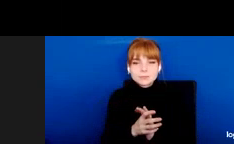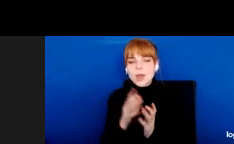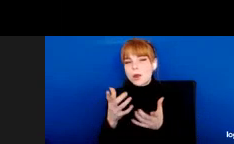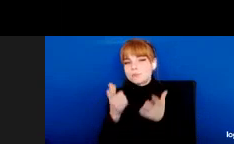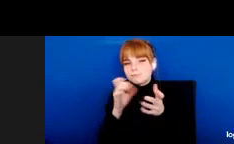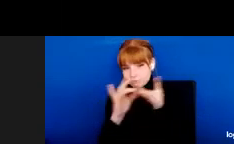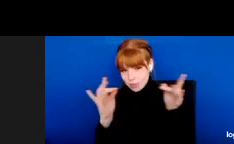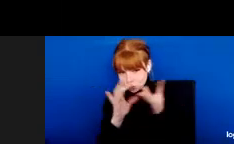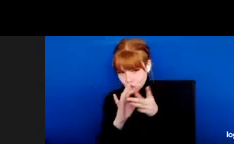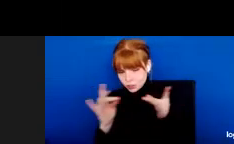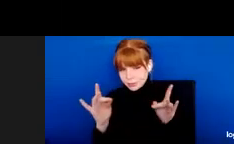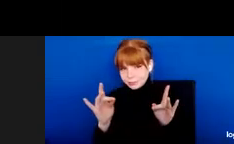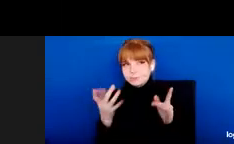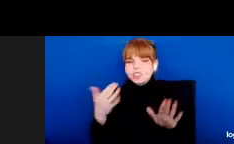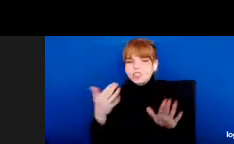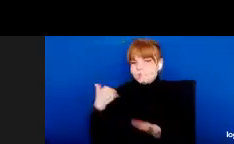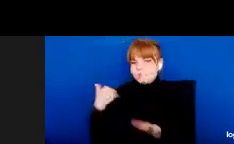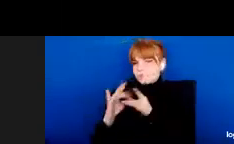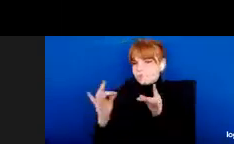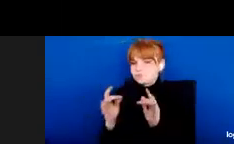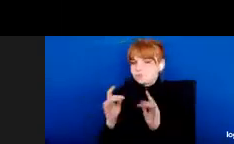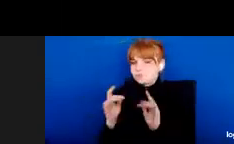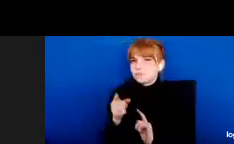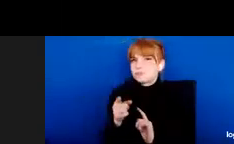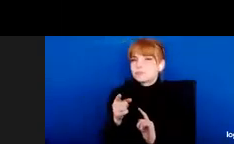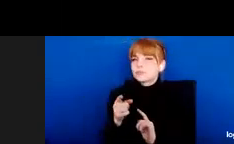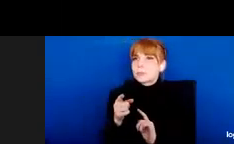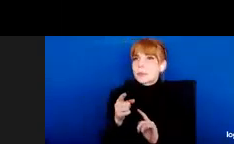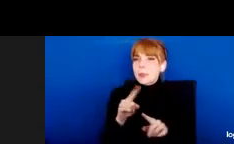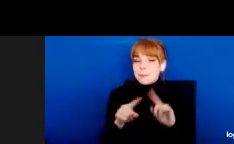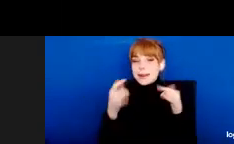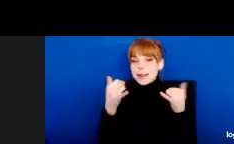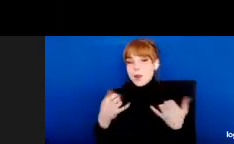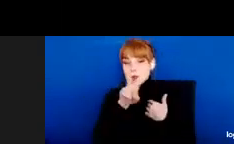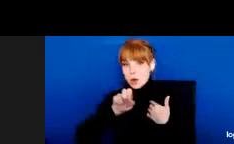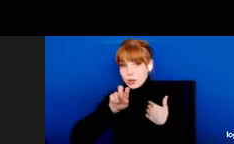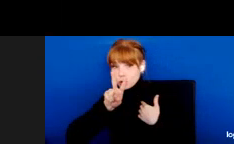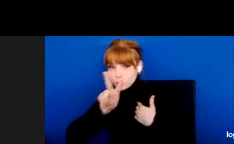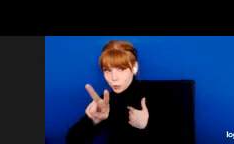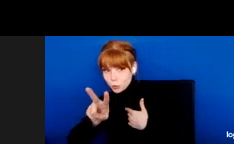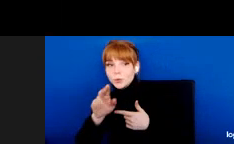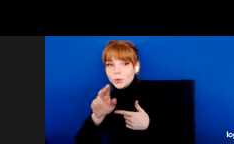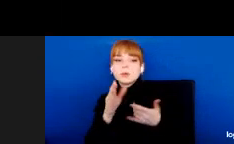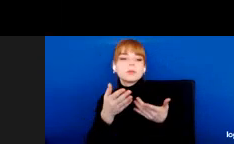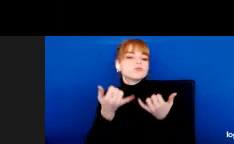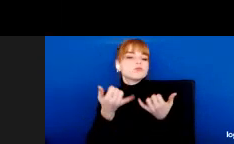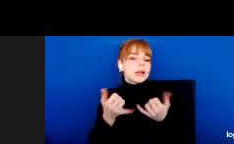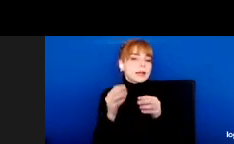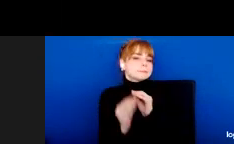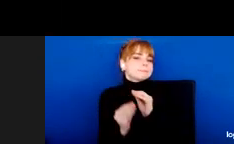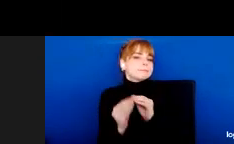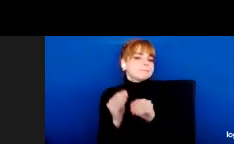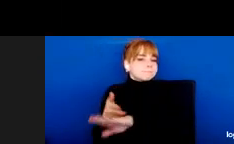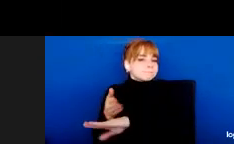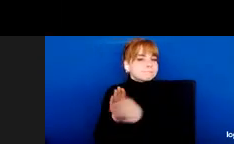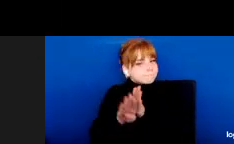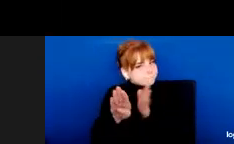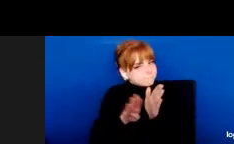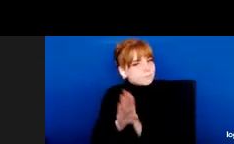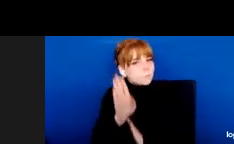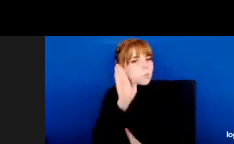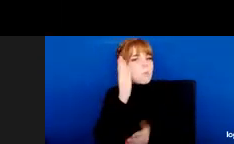did mention last time that there is a version 2.2 of WCAG that's being worked on that will probably be published early next year. And in